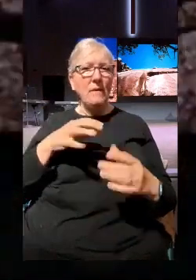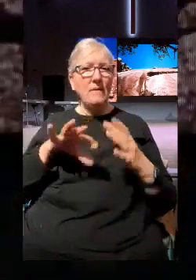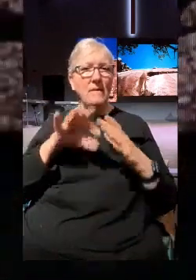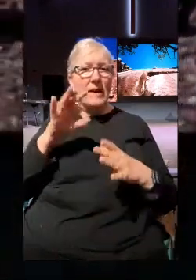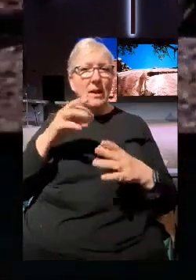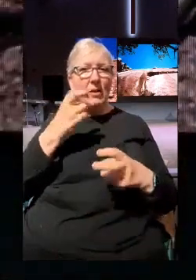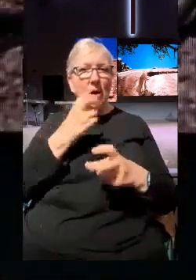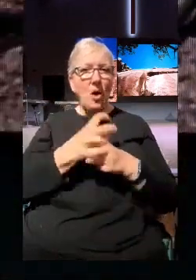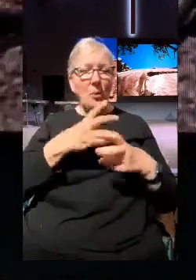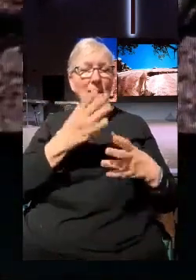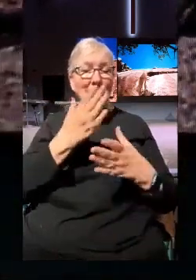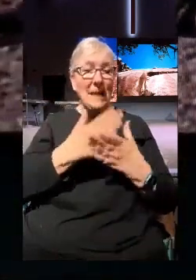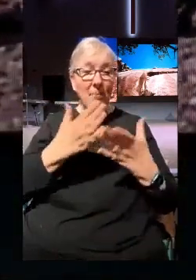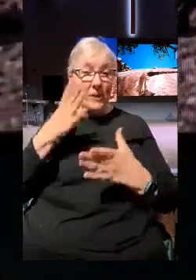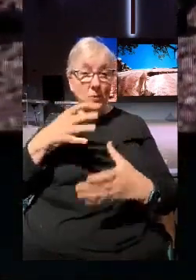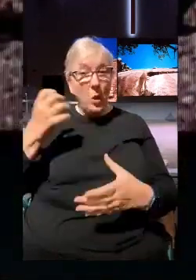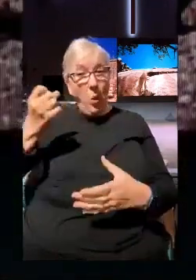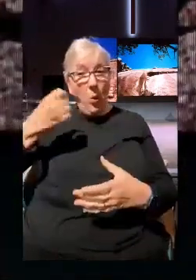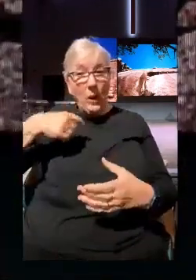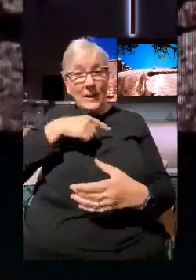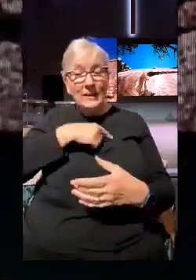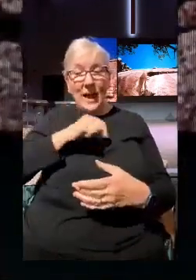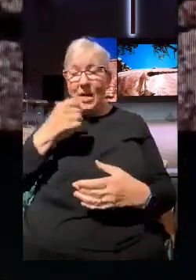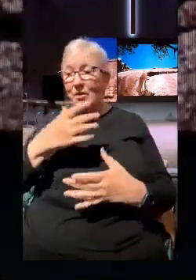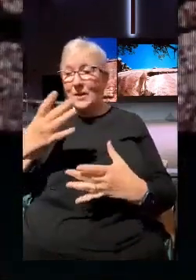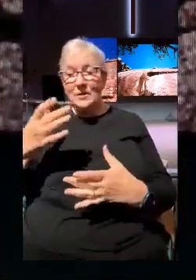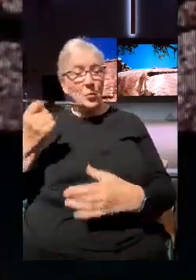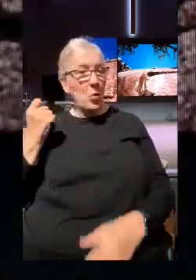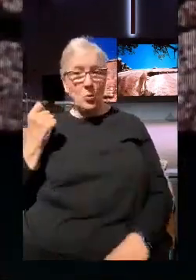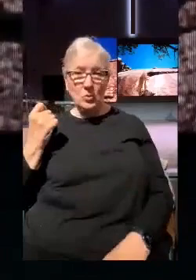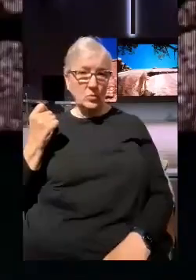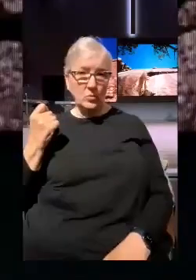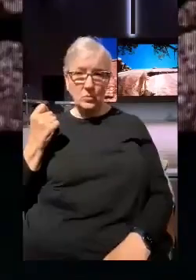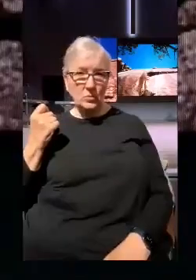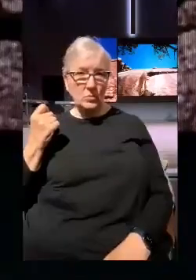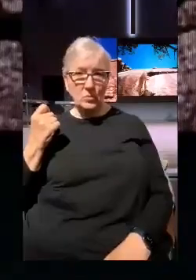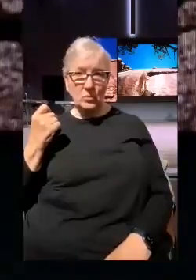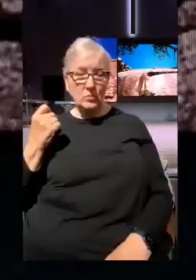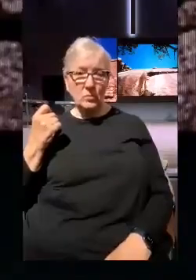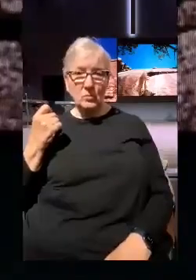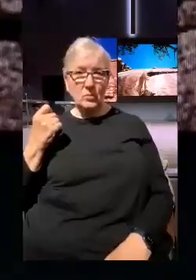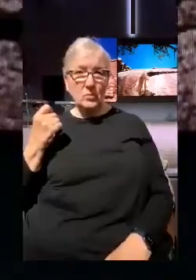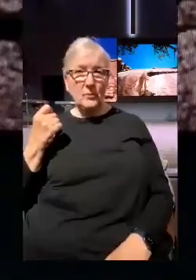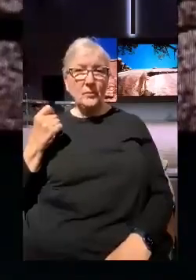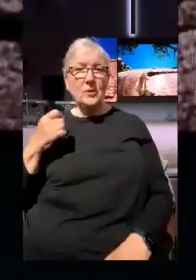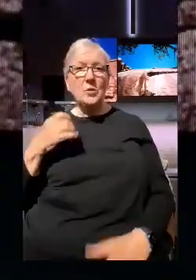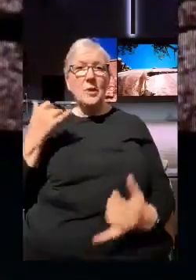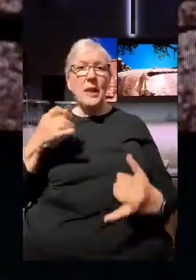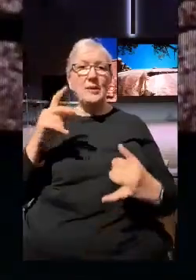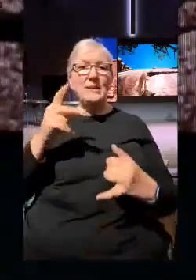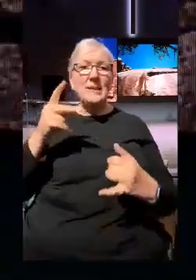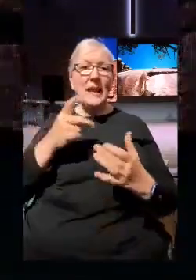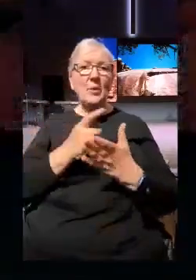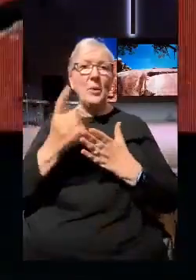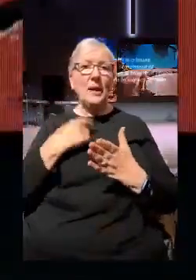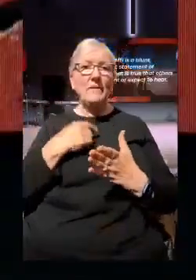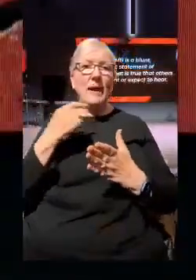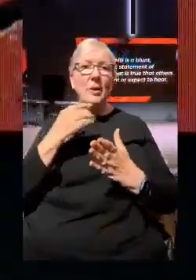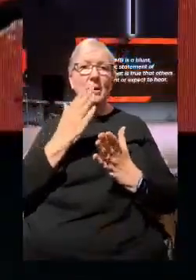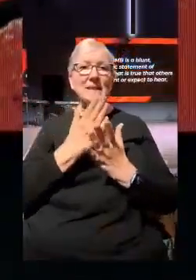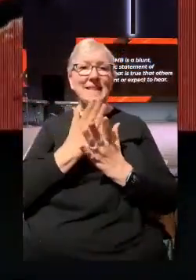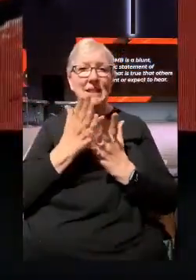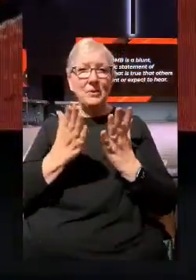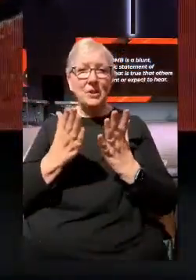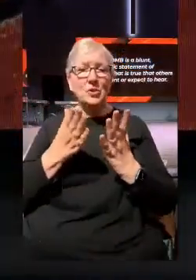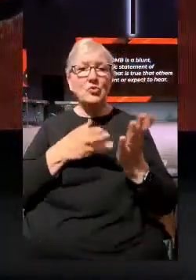things hold and some things don't. We're in the second week of our series, Truth Bomb. A